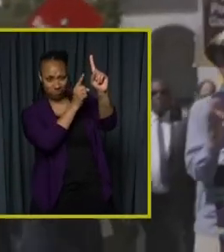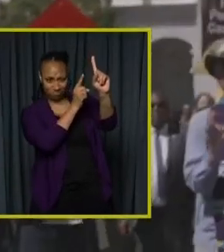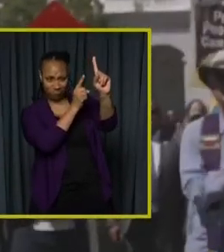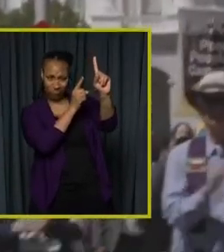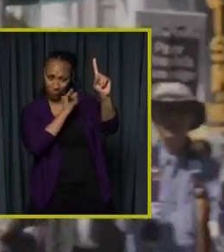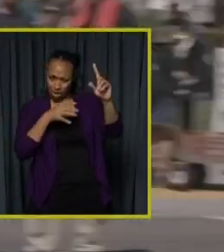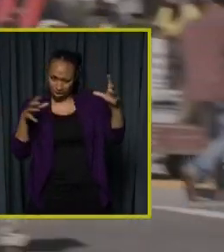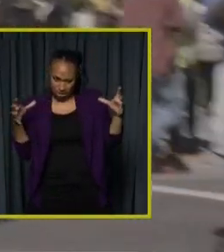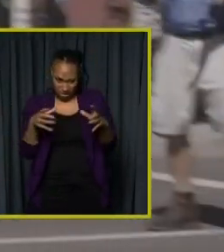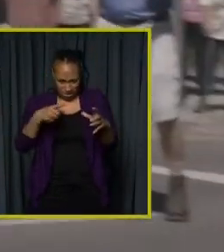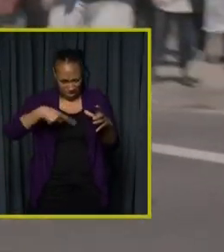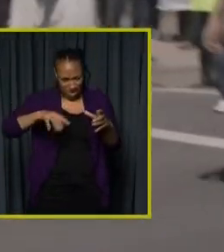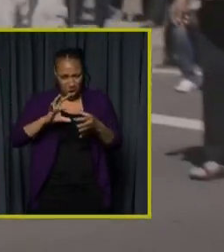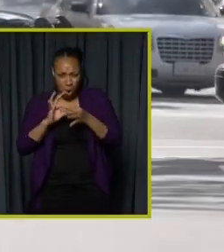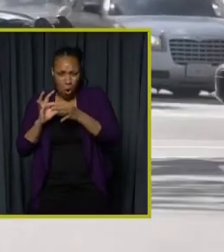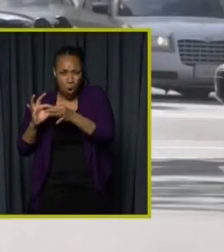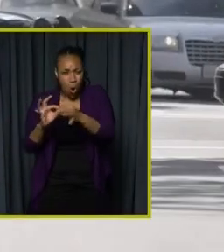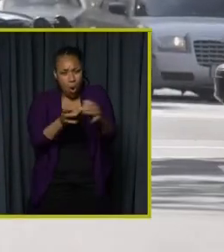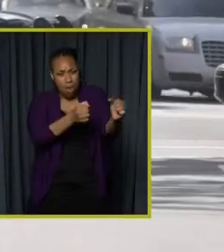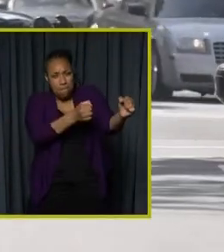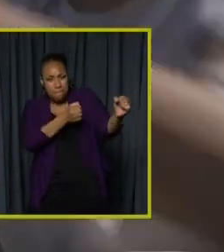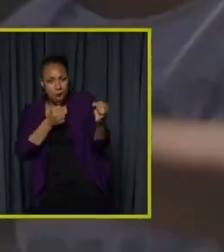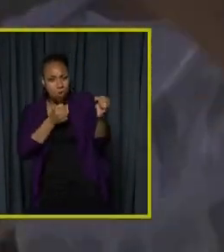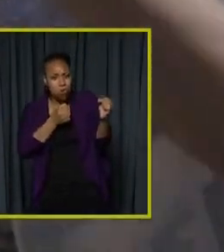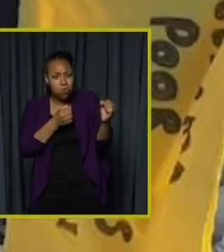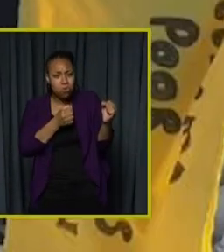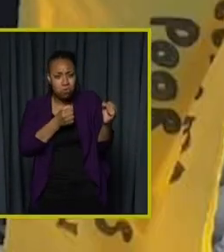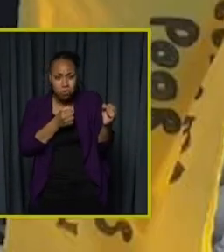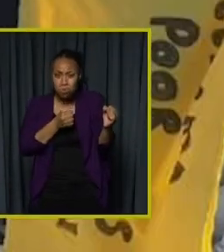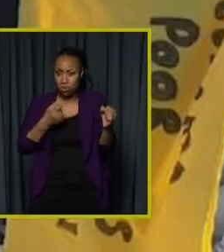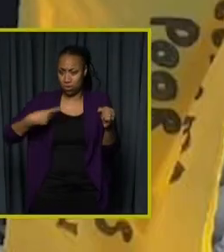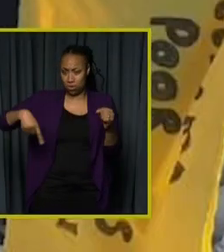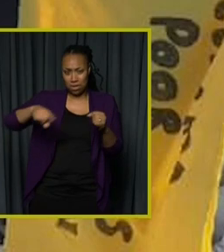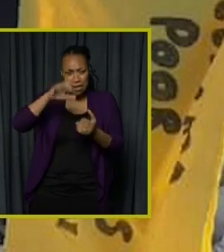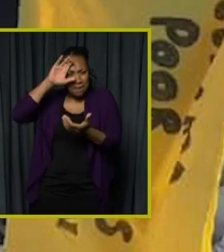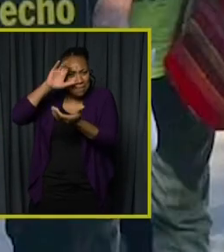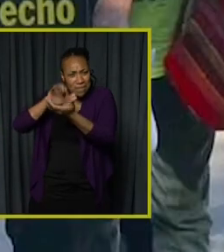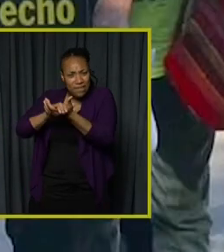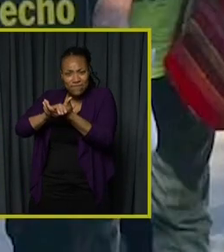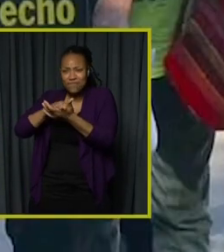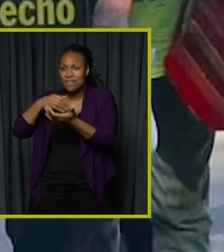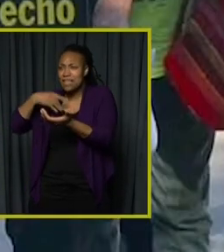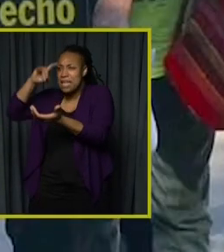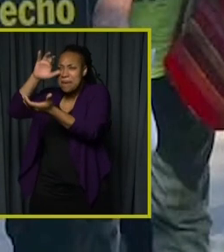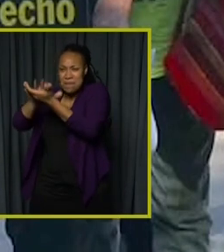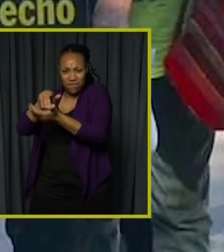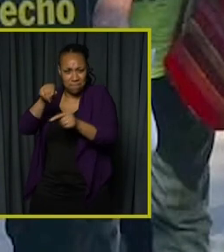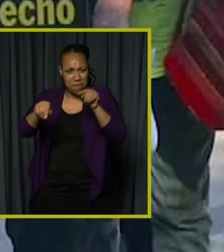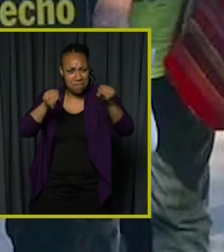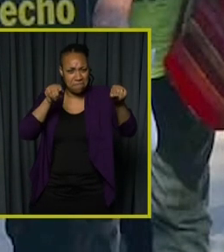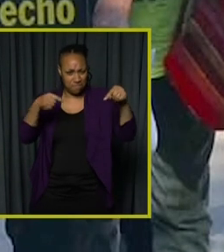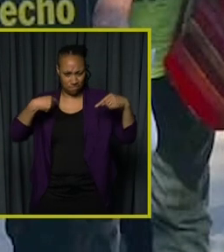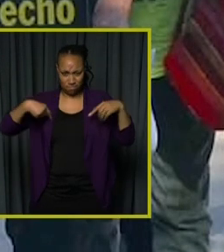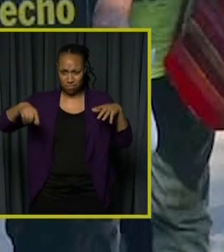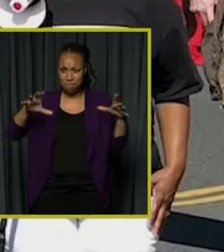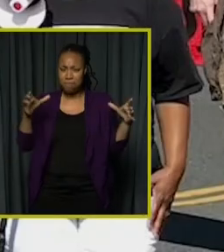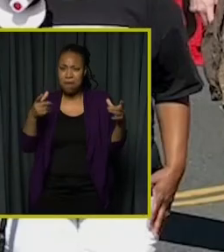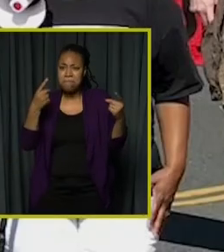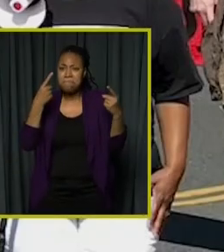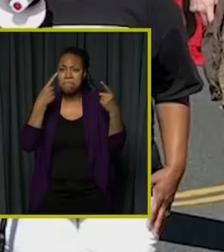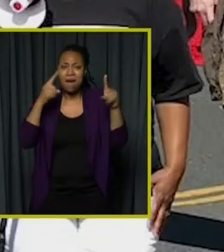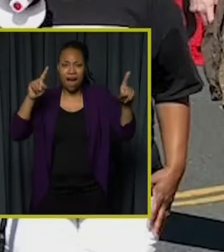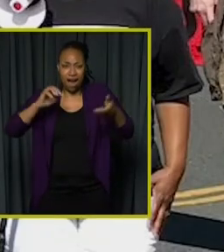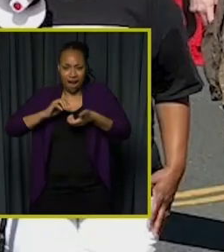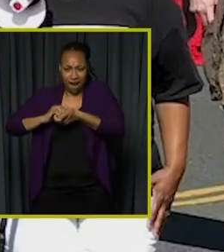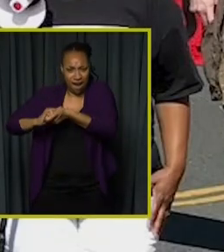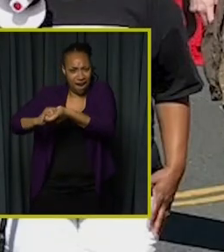oh! I believe that we will win. I believe that we will win. This movement is not